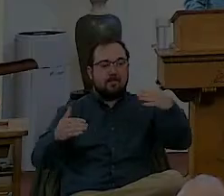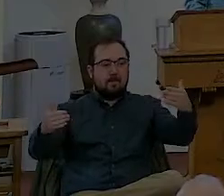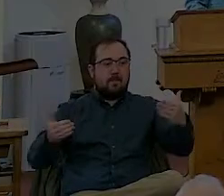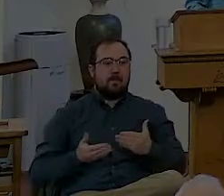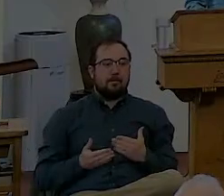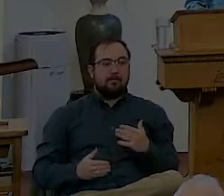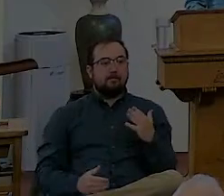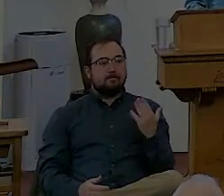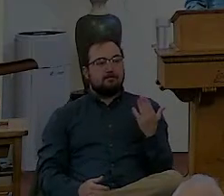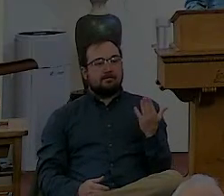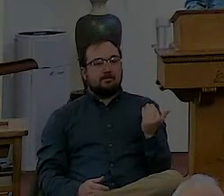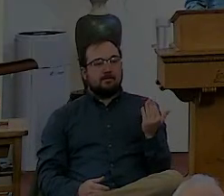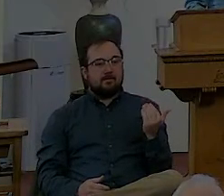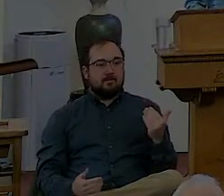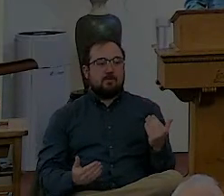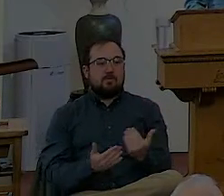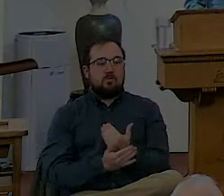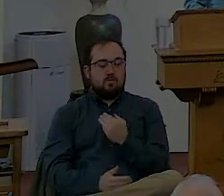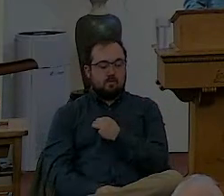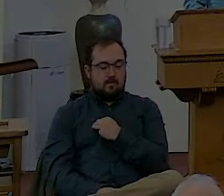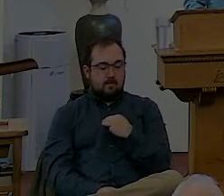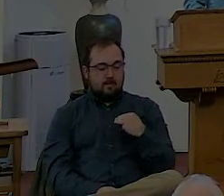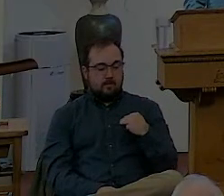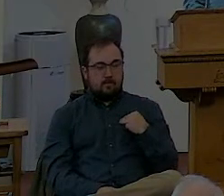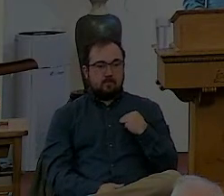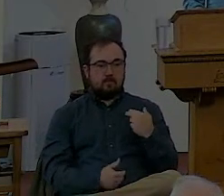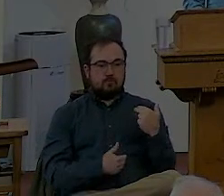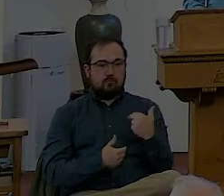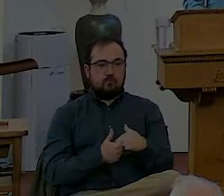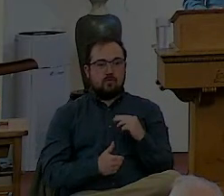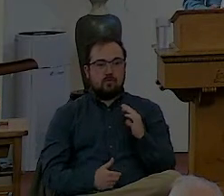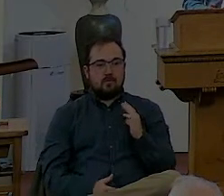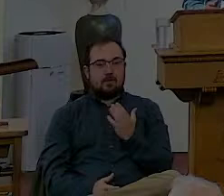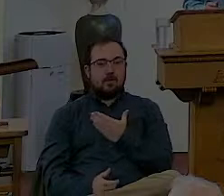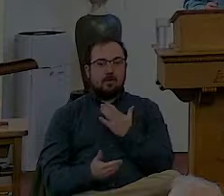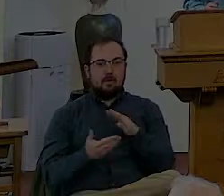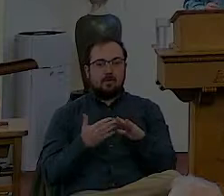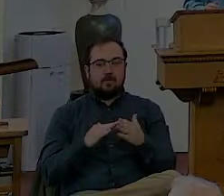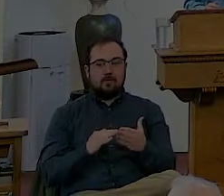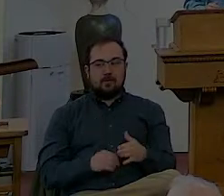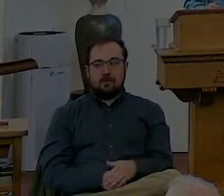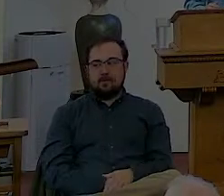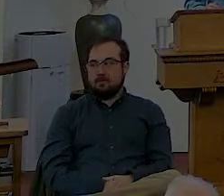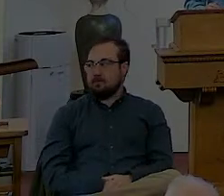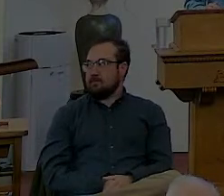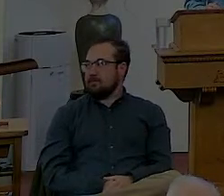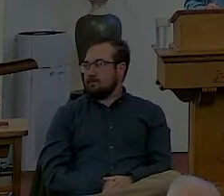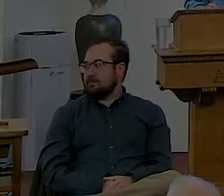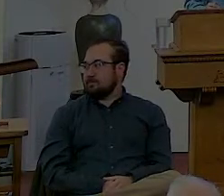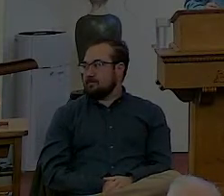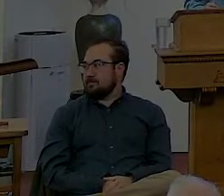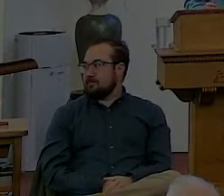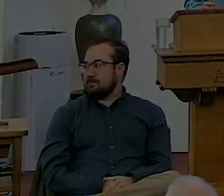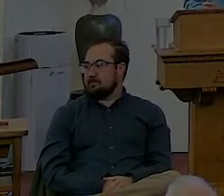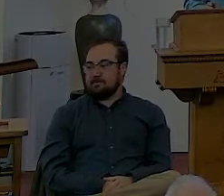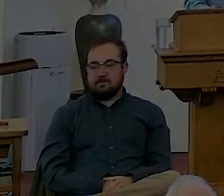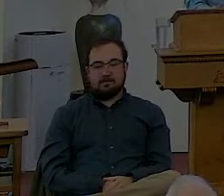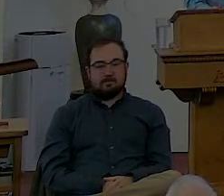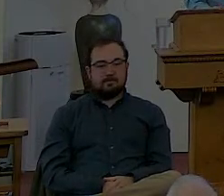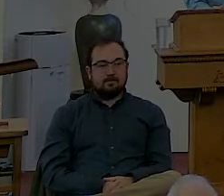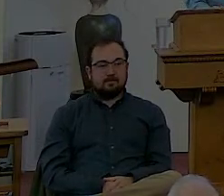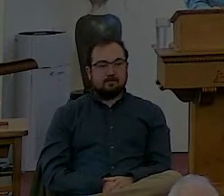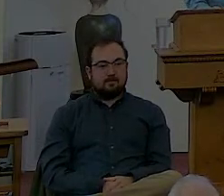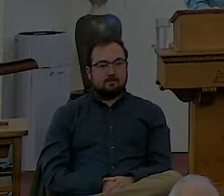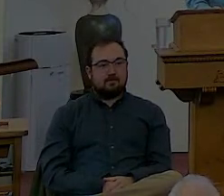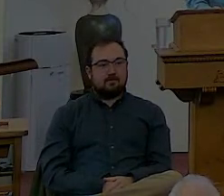the 15 new members that have joined our community. As Barbara reads the list of